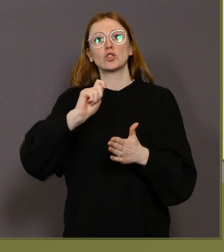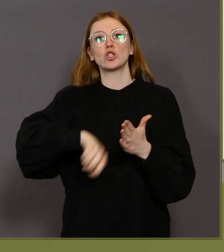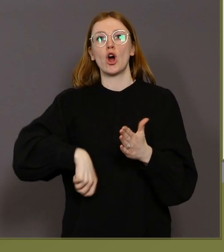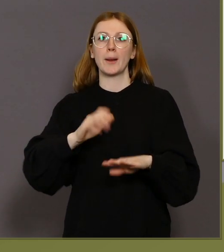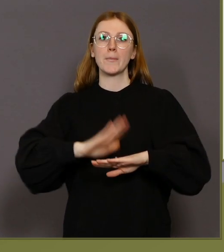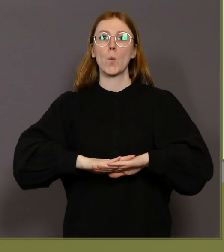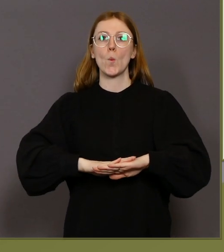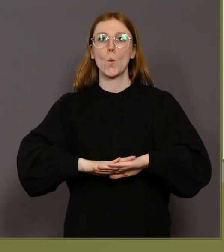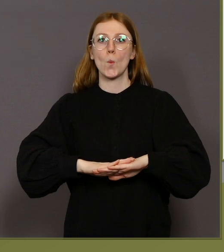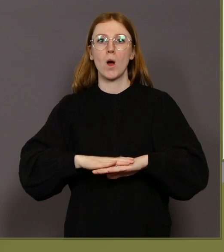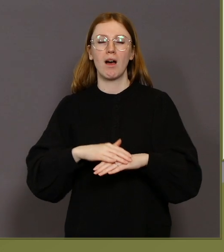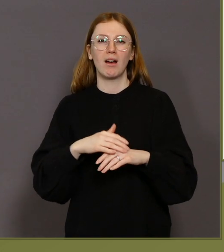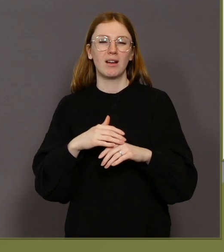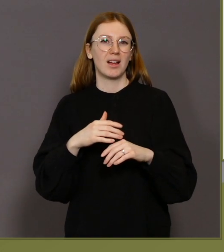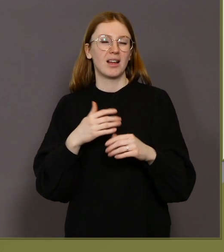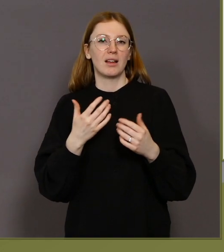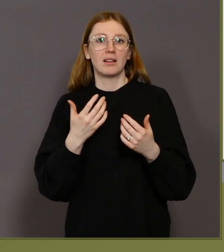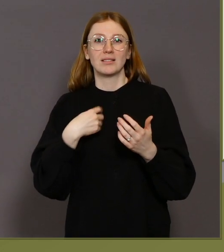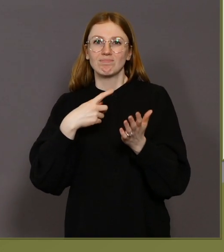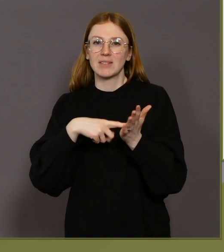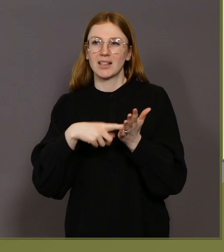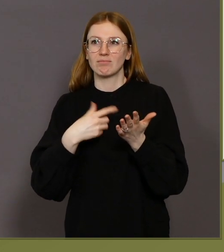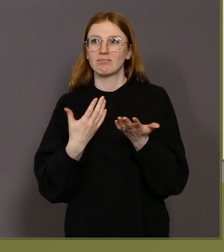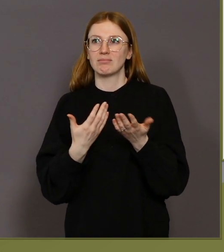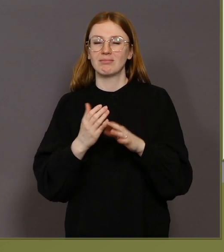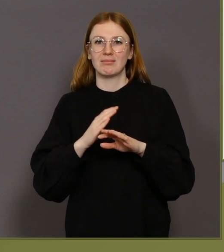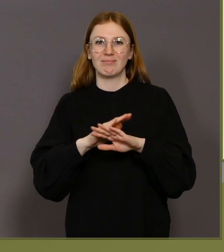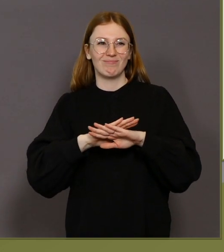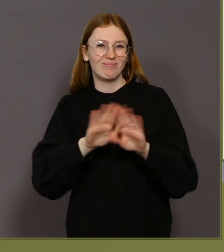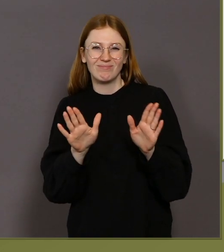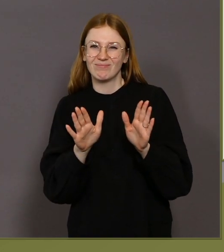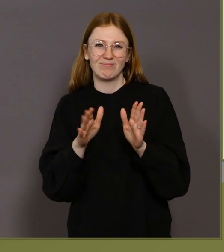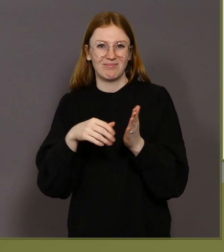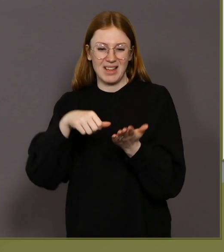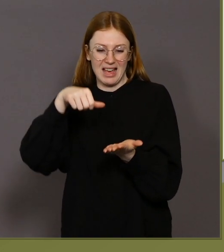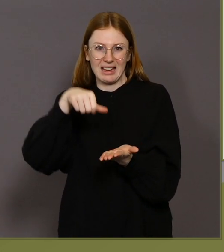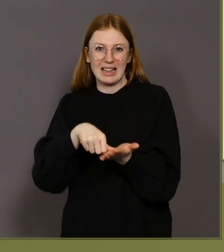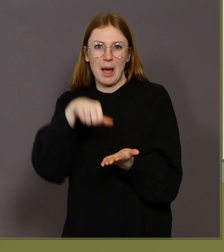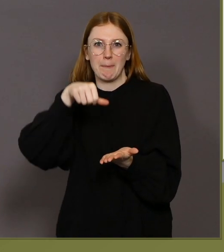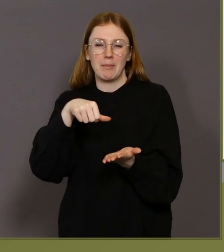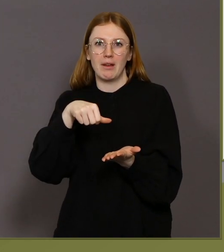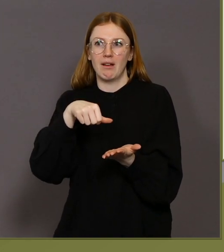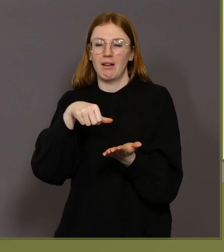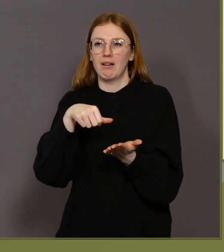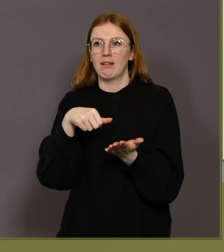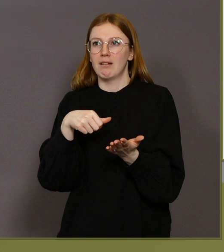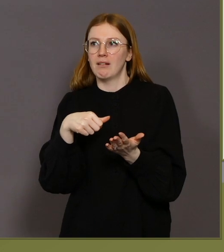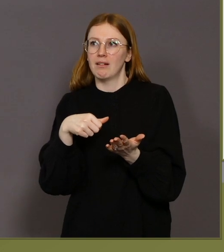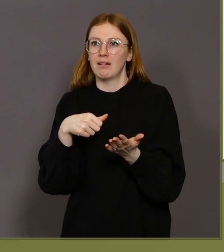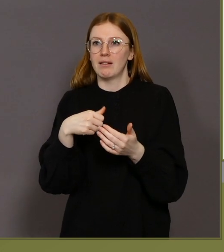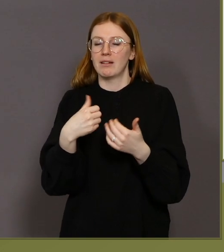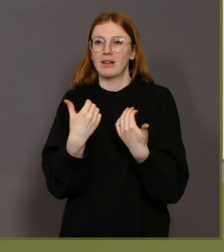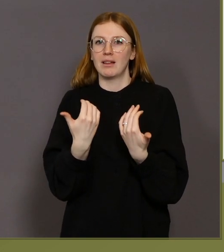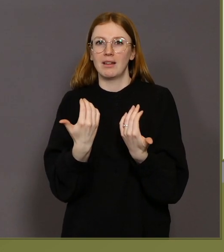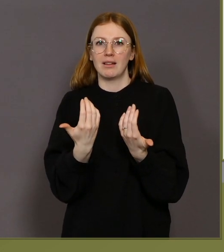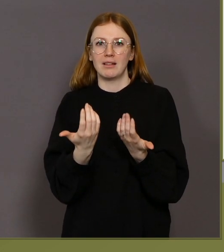So don't make a button that will actually make a